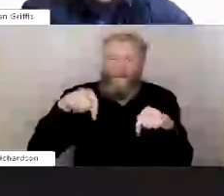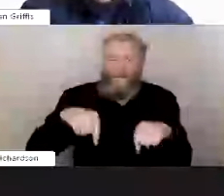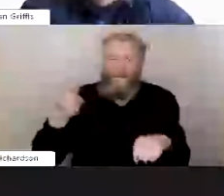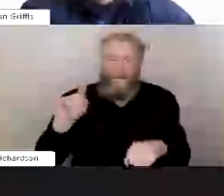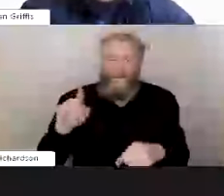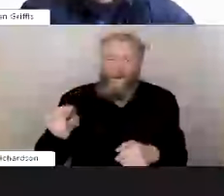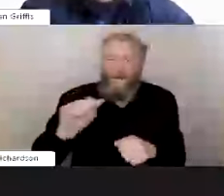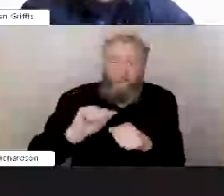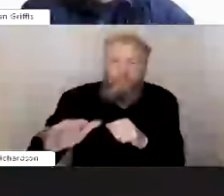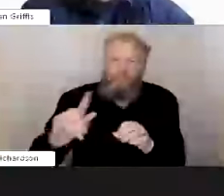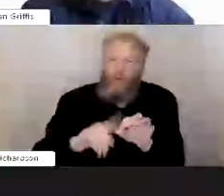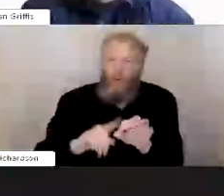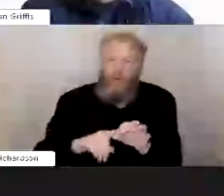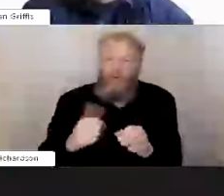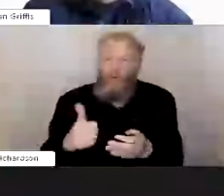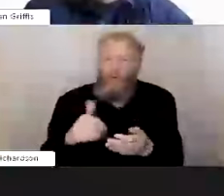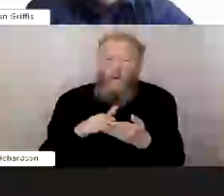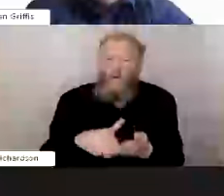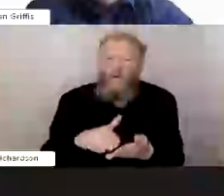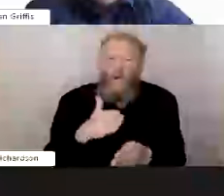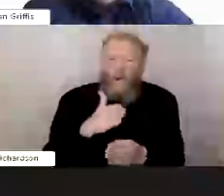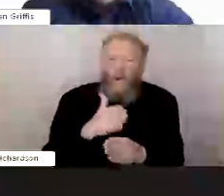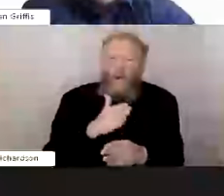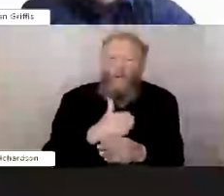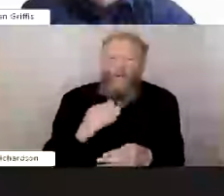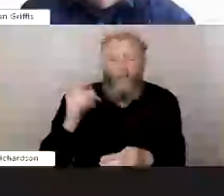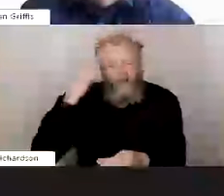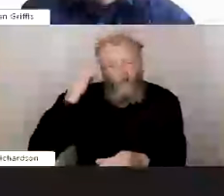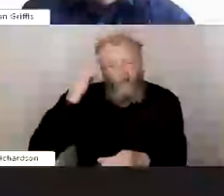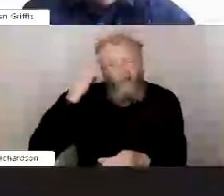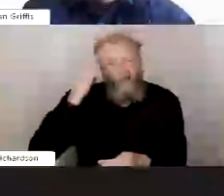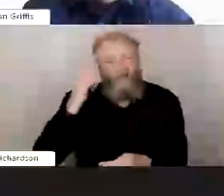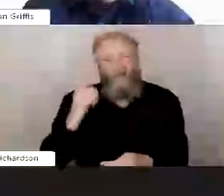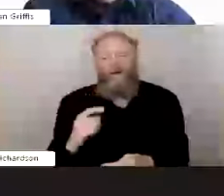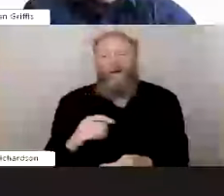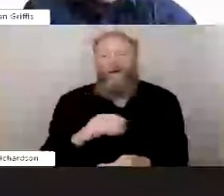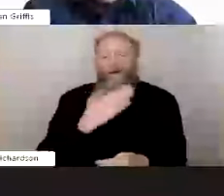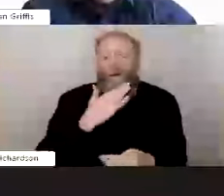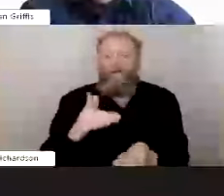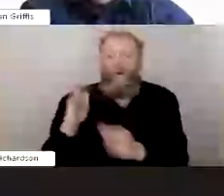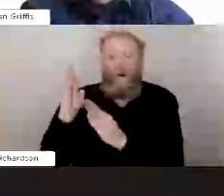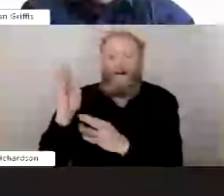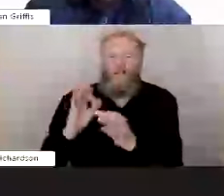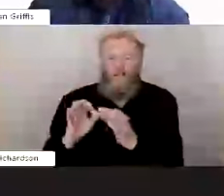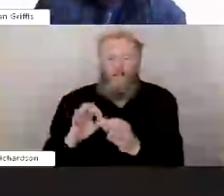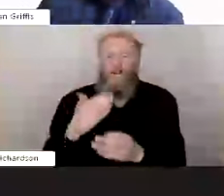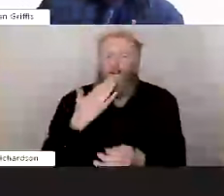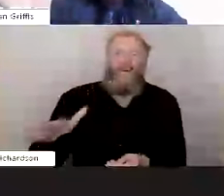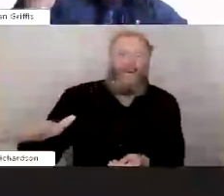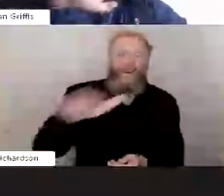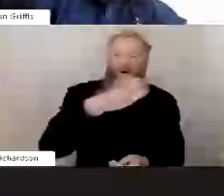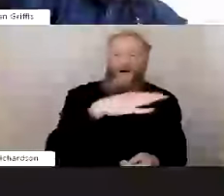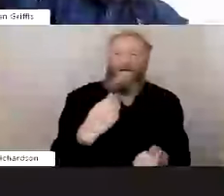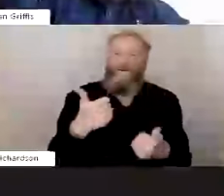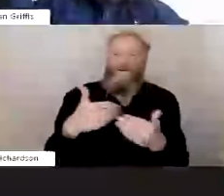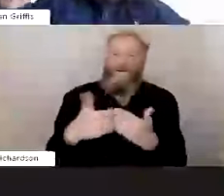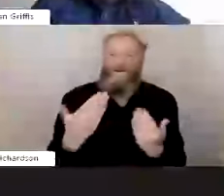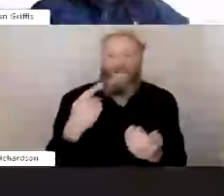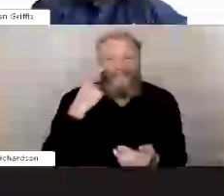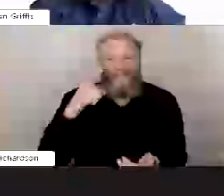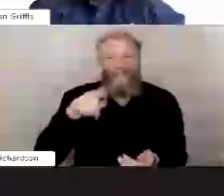really thought-provoking. And thank you to the Auslan interpreters. I hope you all have a great day. Thank you and see you next time.